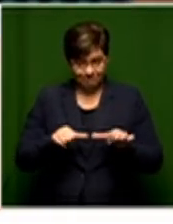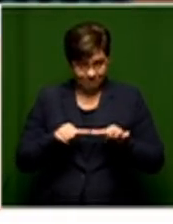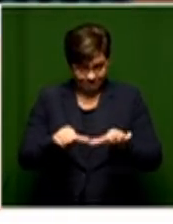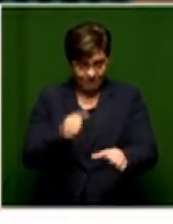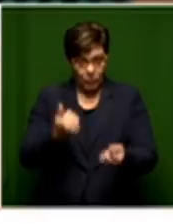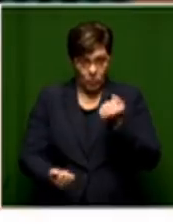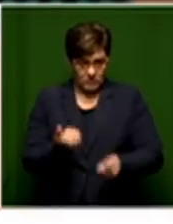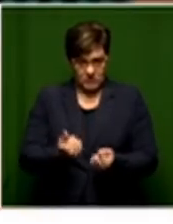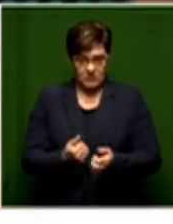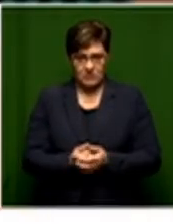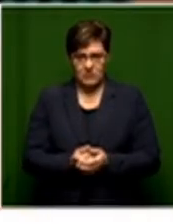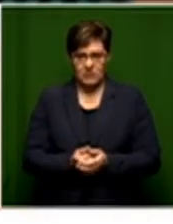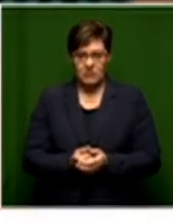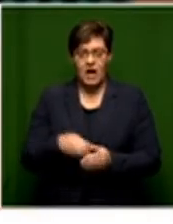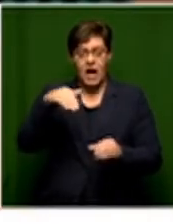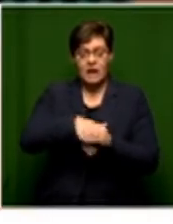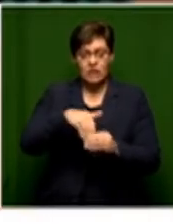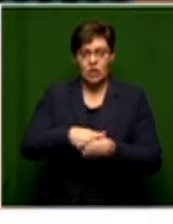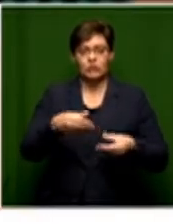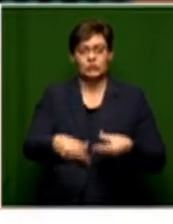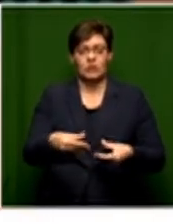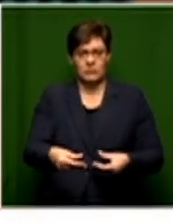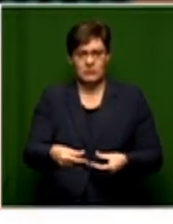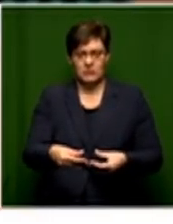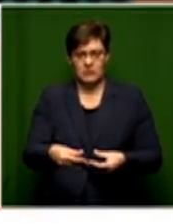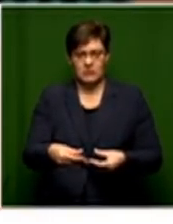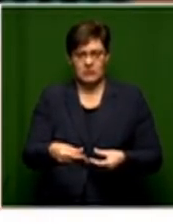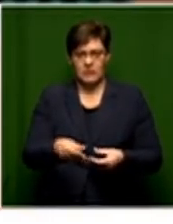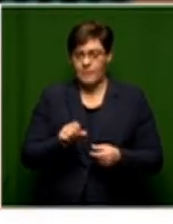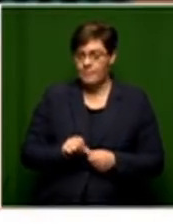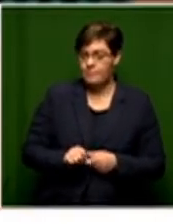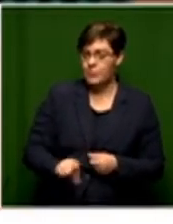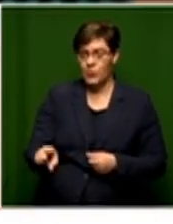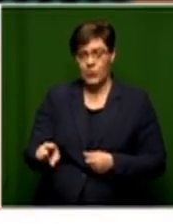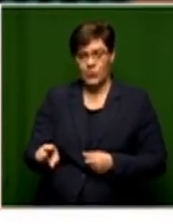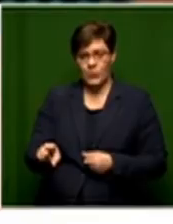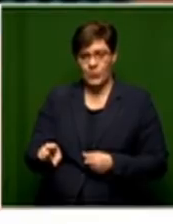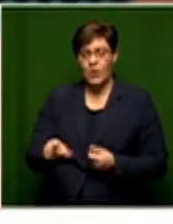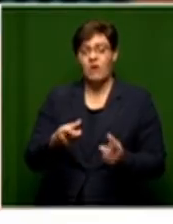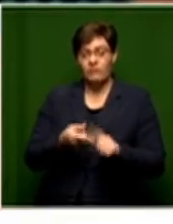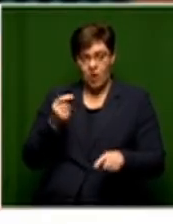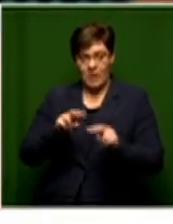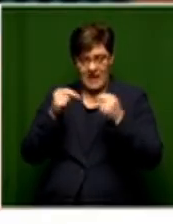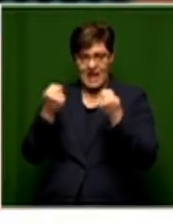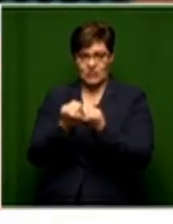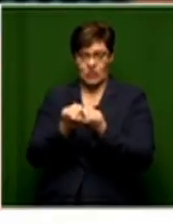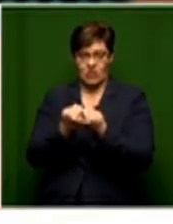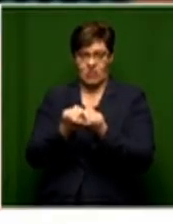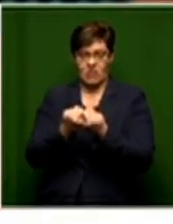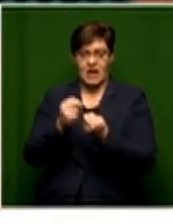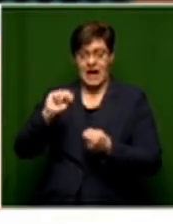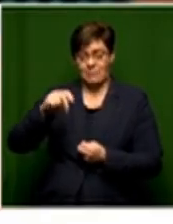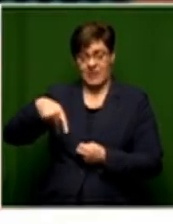underway in court, an internal document erroneously sent to the media from the National Prosecuting Authority,